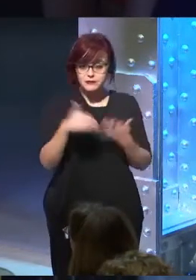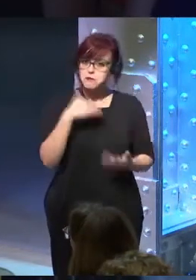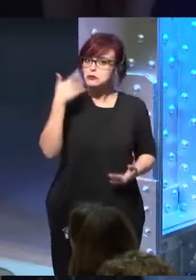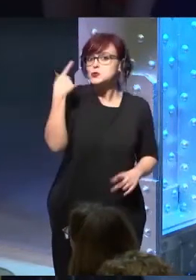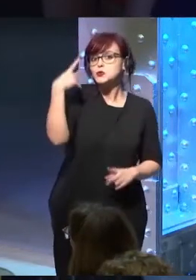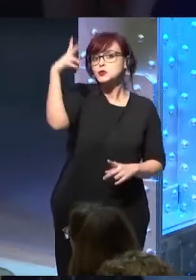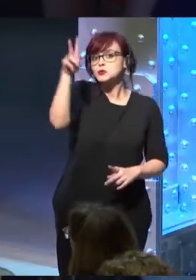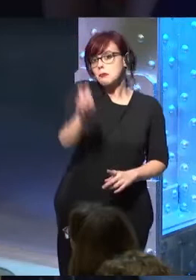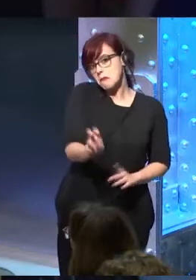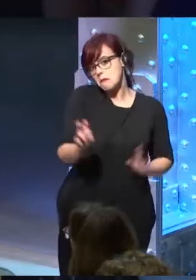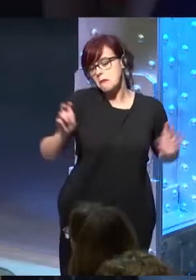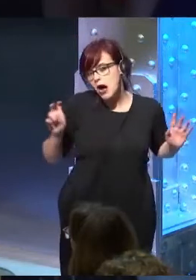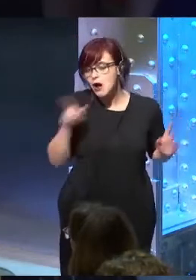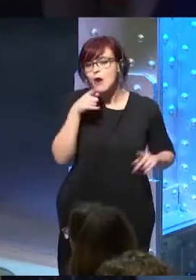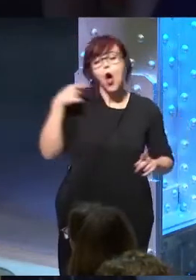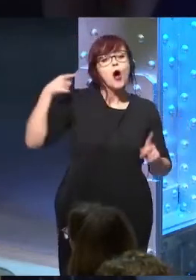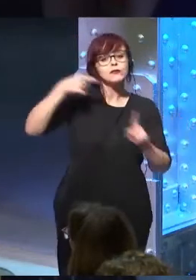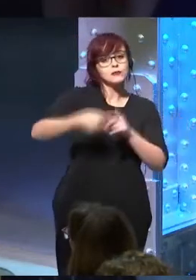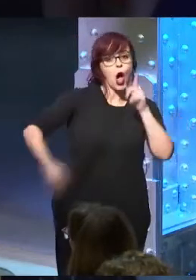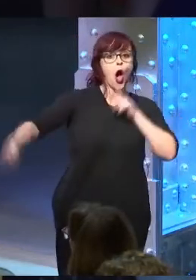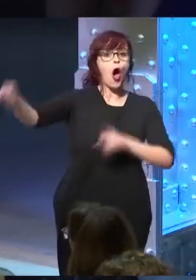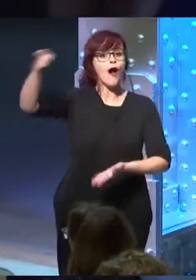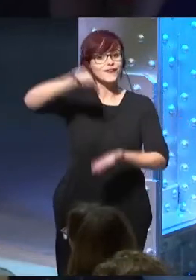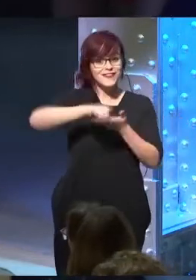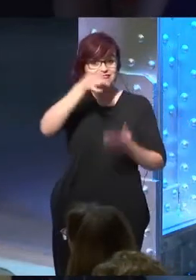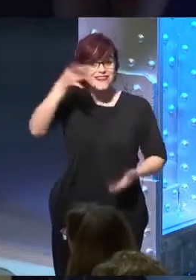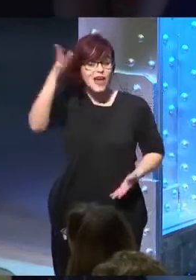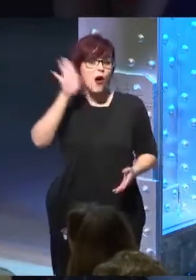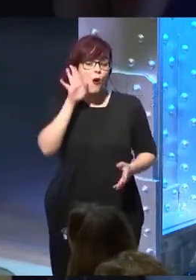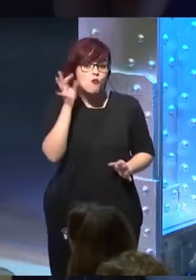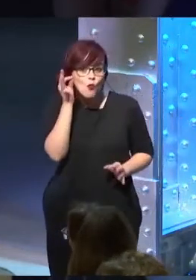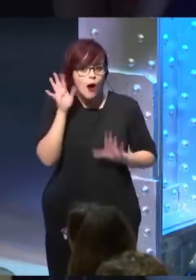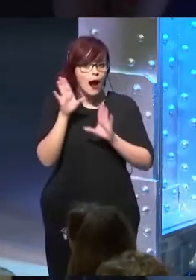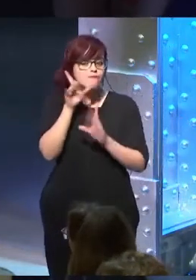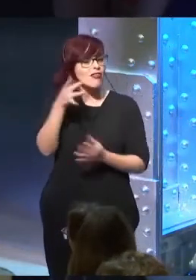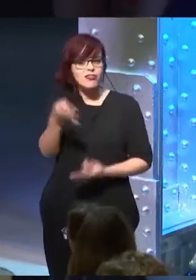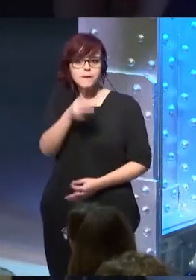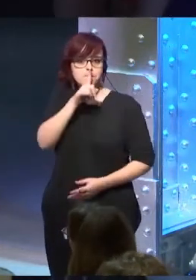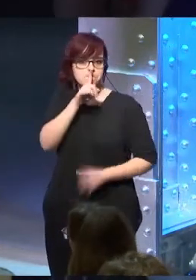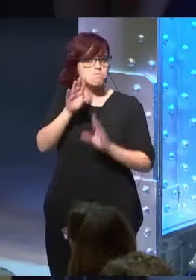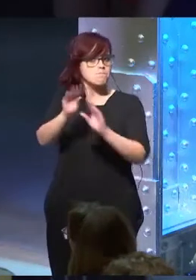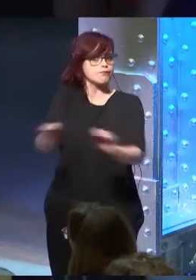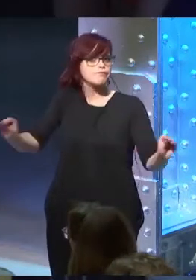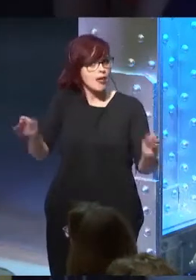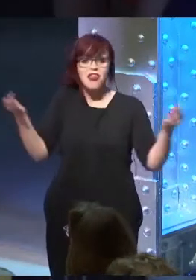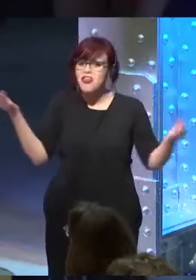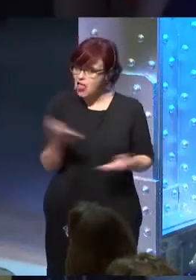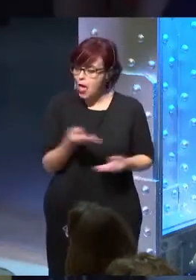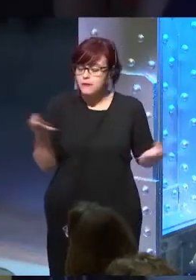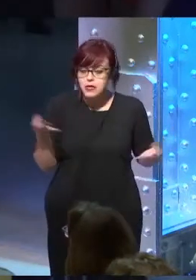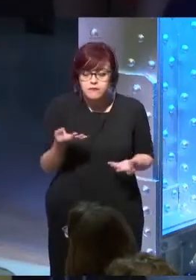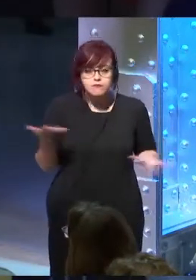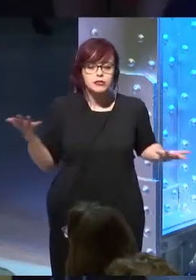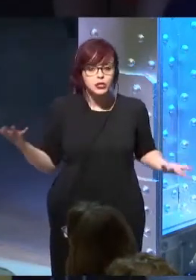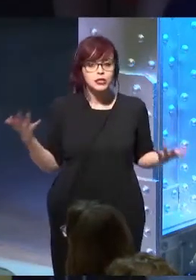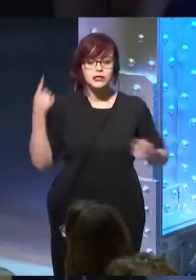I'm quoting again, the men listening to her became tired out with her